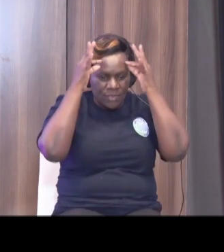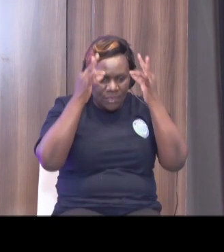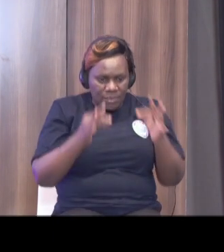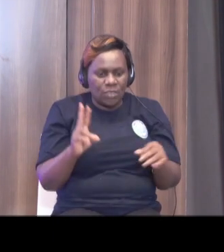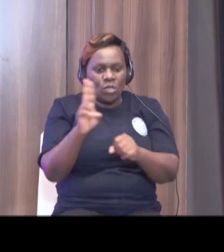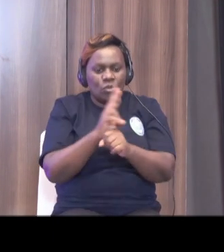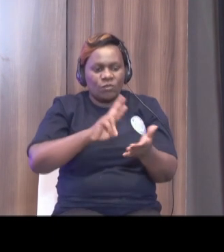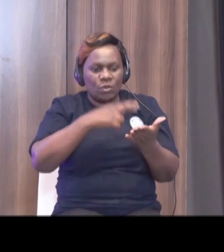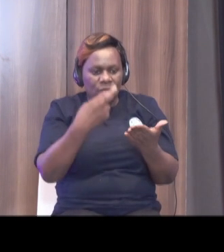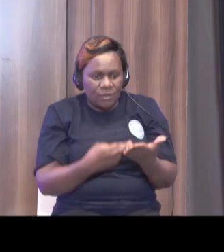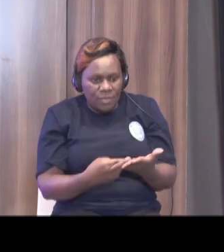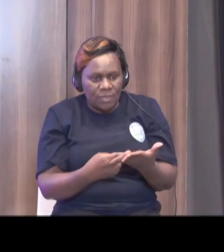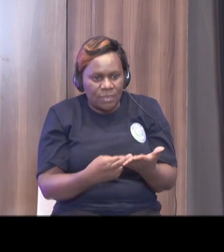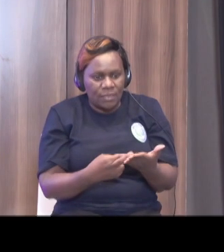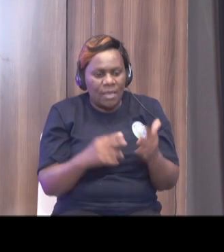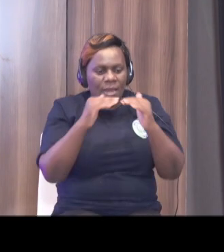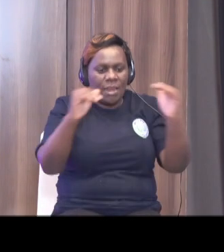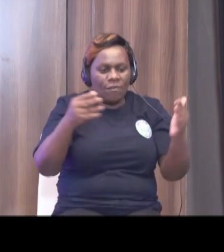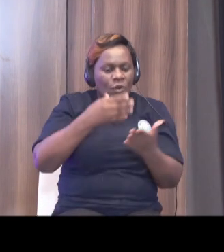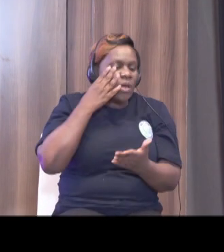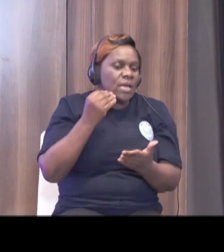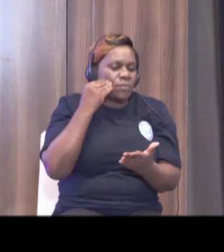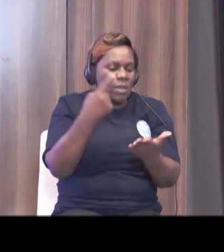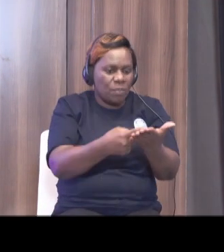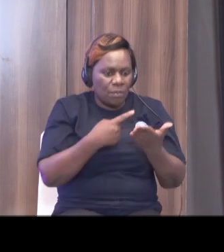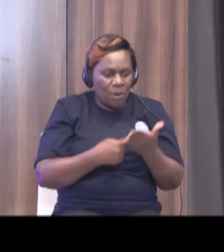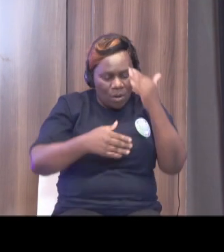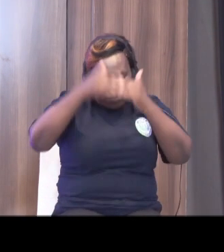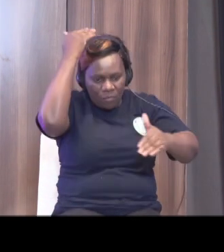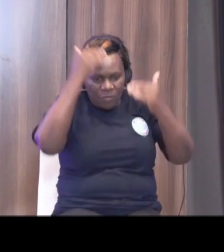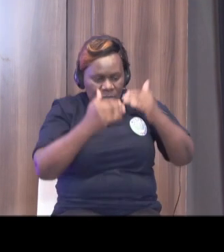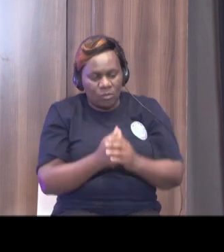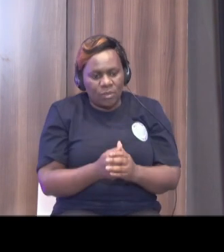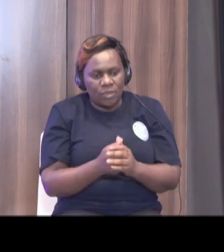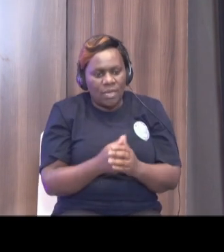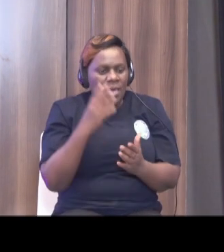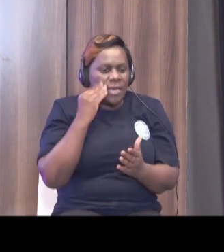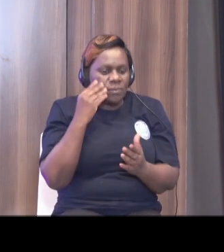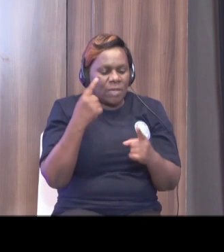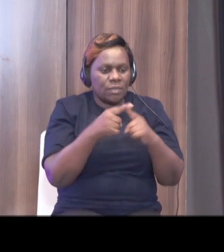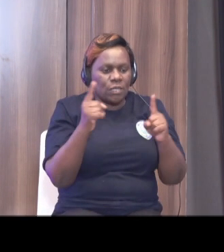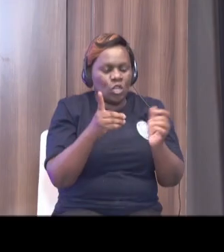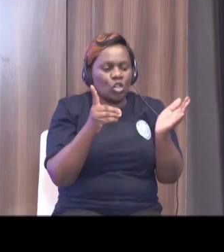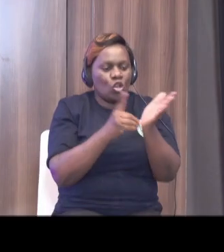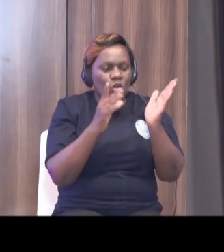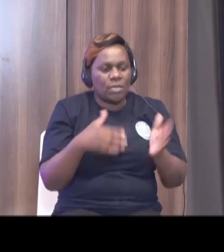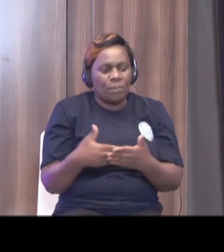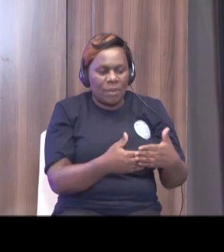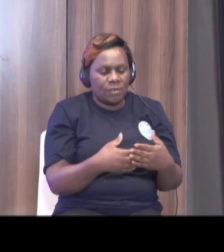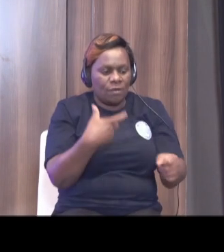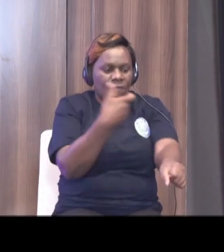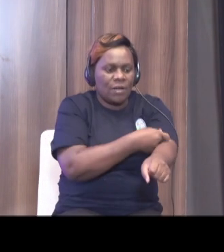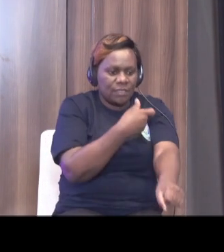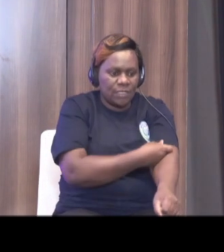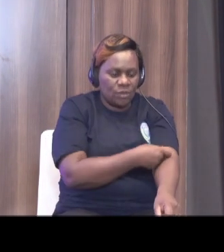useful resources, province-level experience, discussions in which professionals with experience in pediatrics, in obstetrics, in